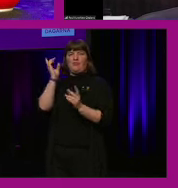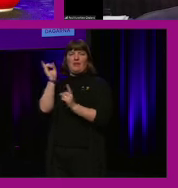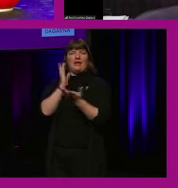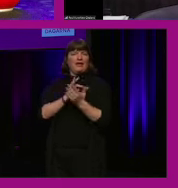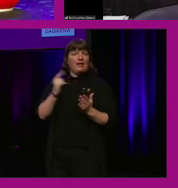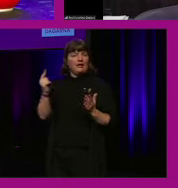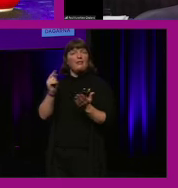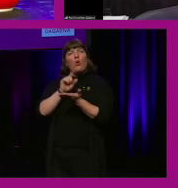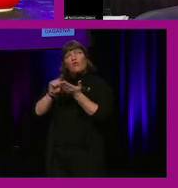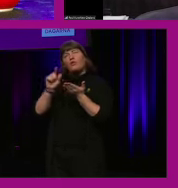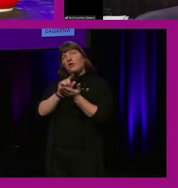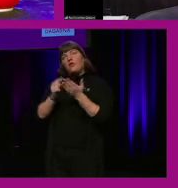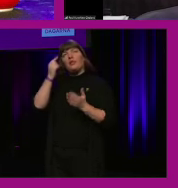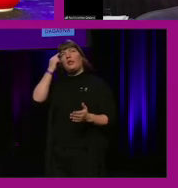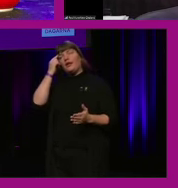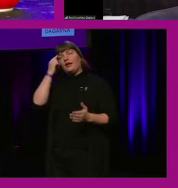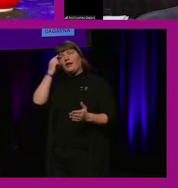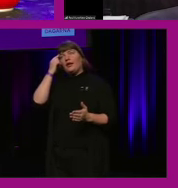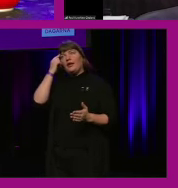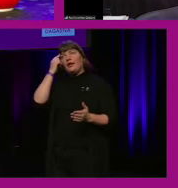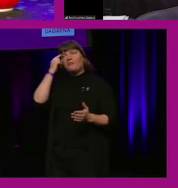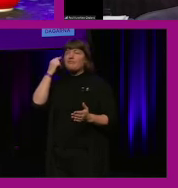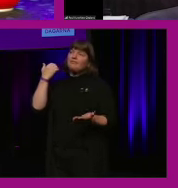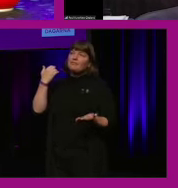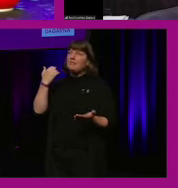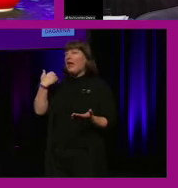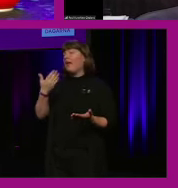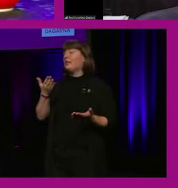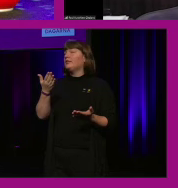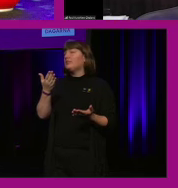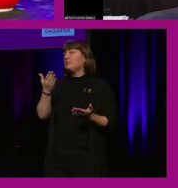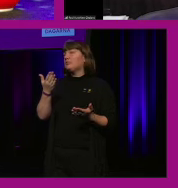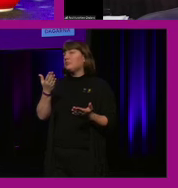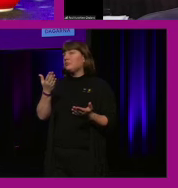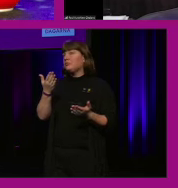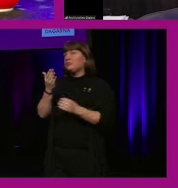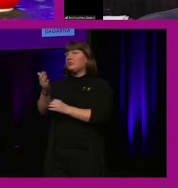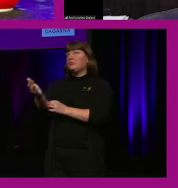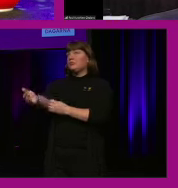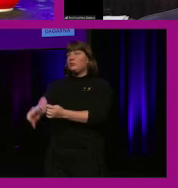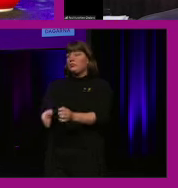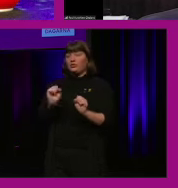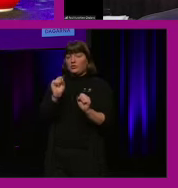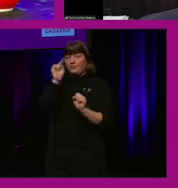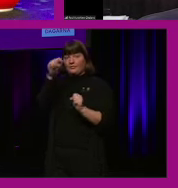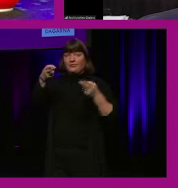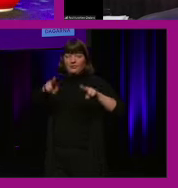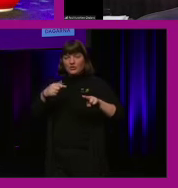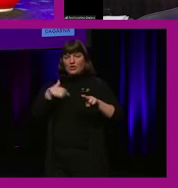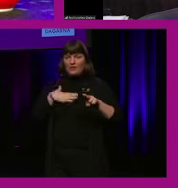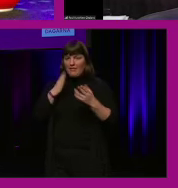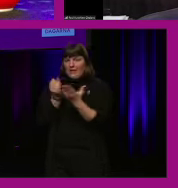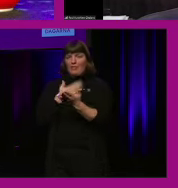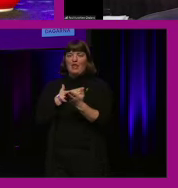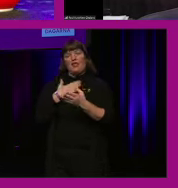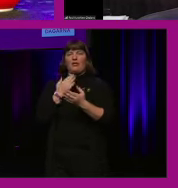understood about as it's for going to court and winning a case. That